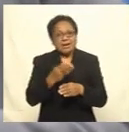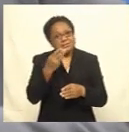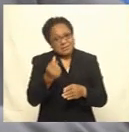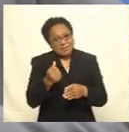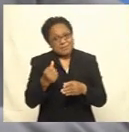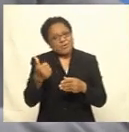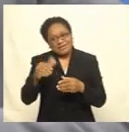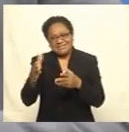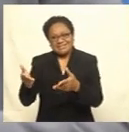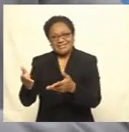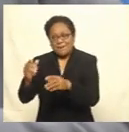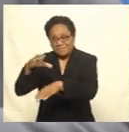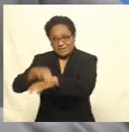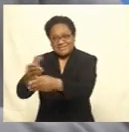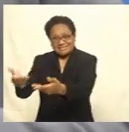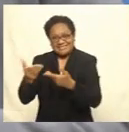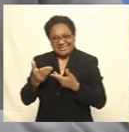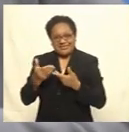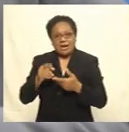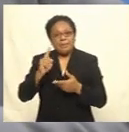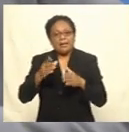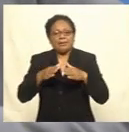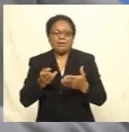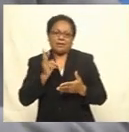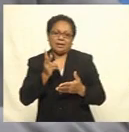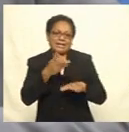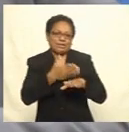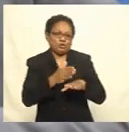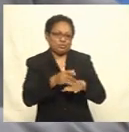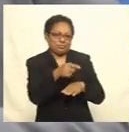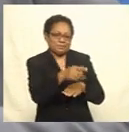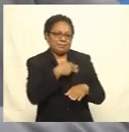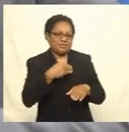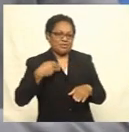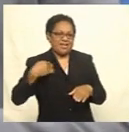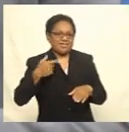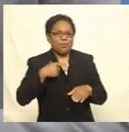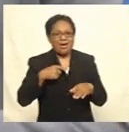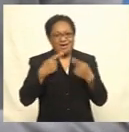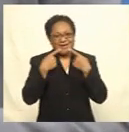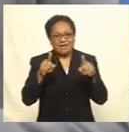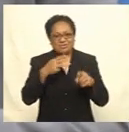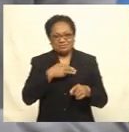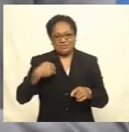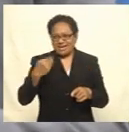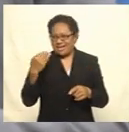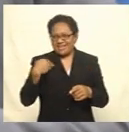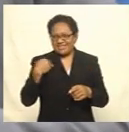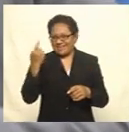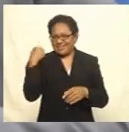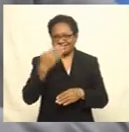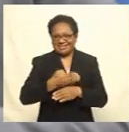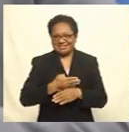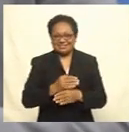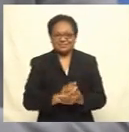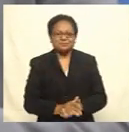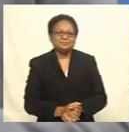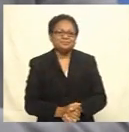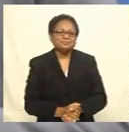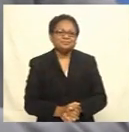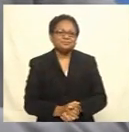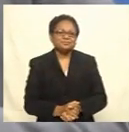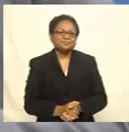police, but now they have to attain a new one following the announcement from the Health Ministry last night. Apinisonga